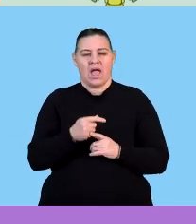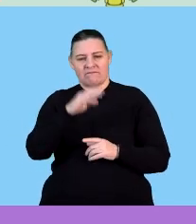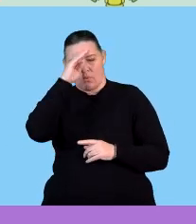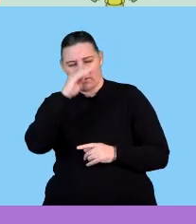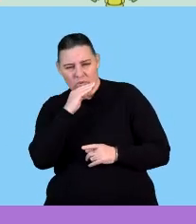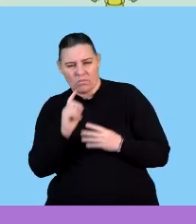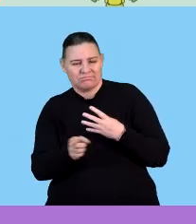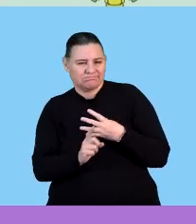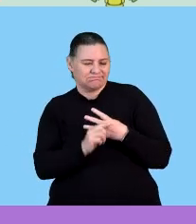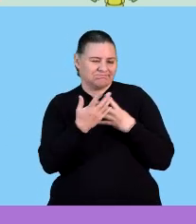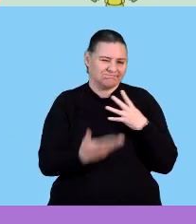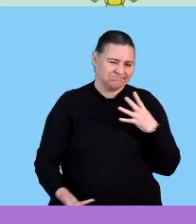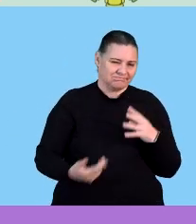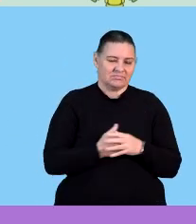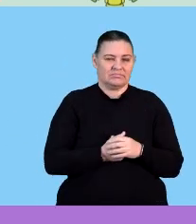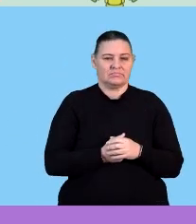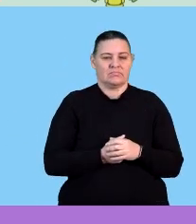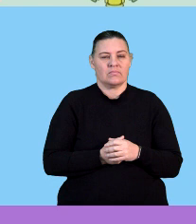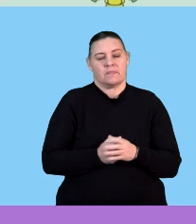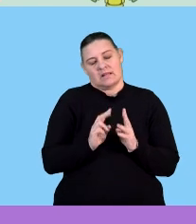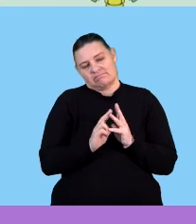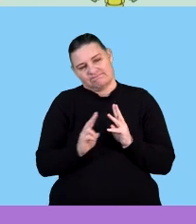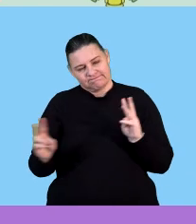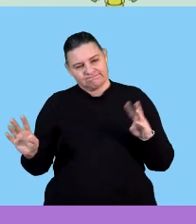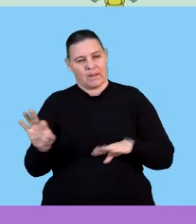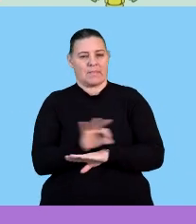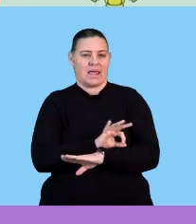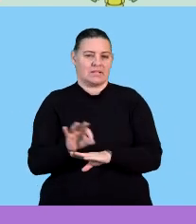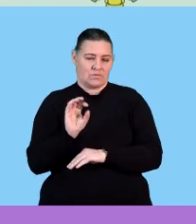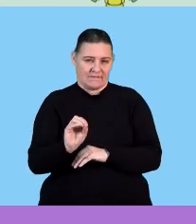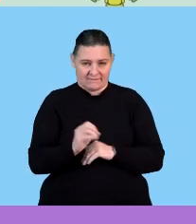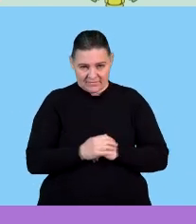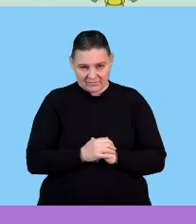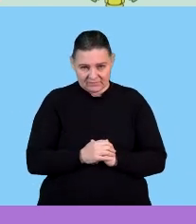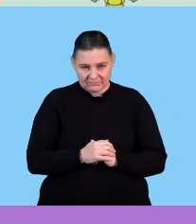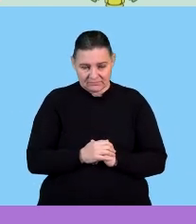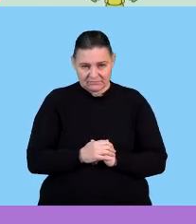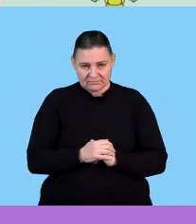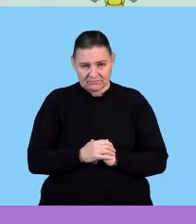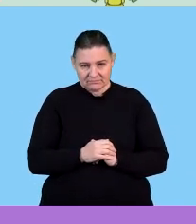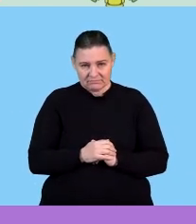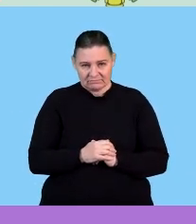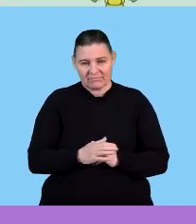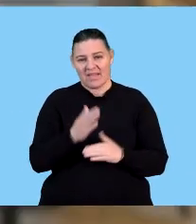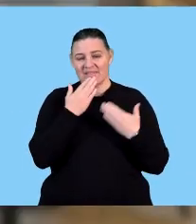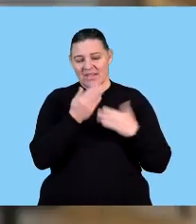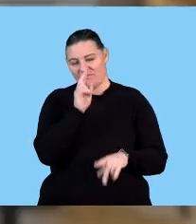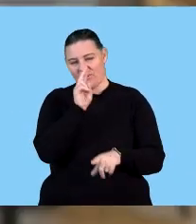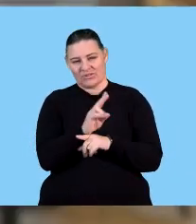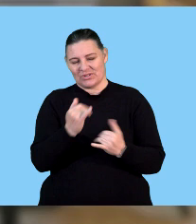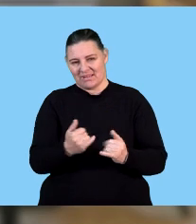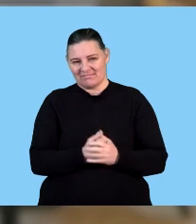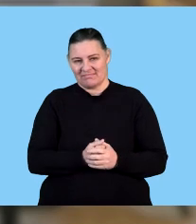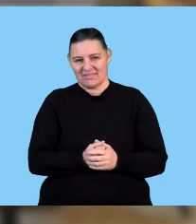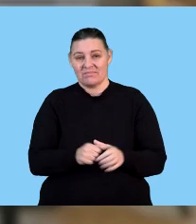of windows there, stuff like that. All right, so there's various different type of plans that we can look at. Thank you, everyone, for tuning in